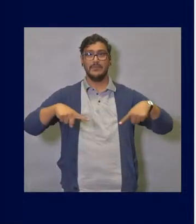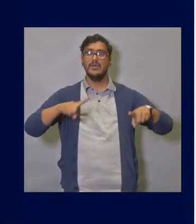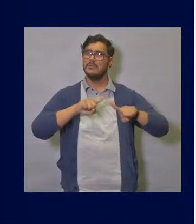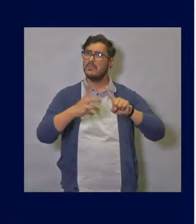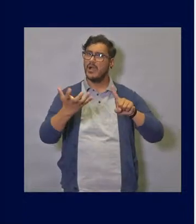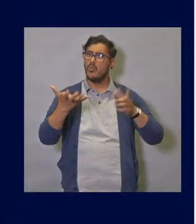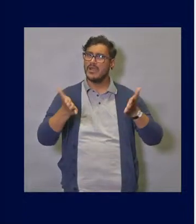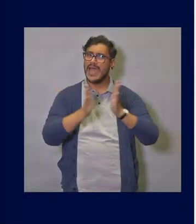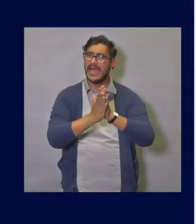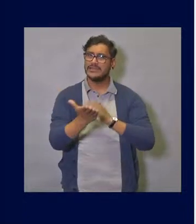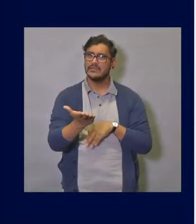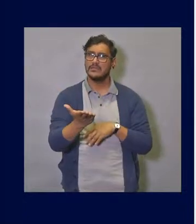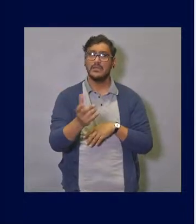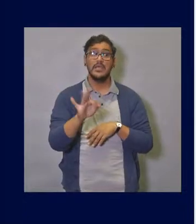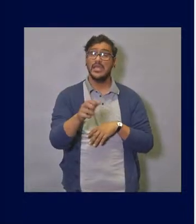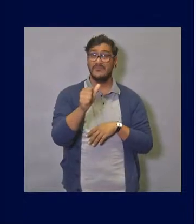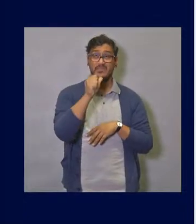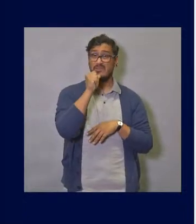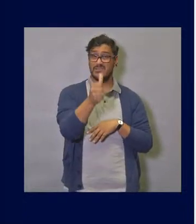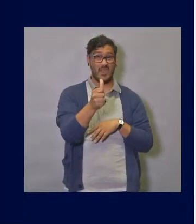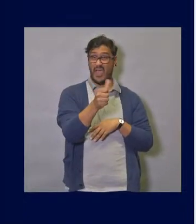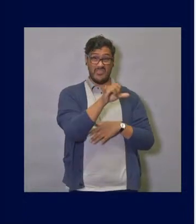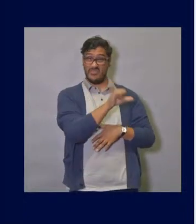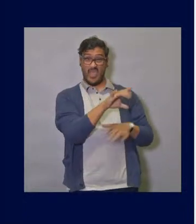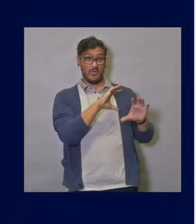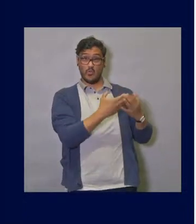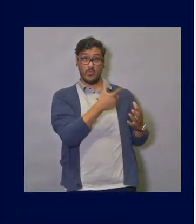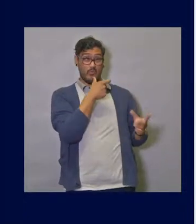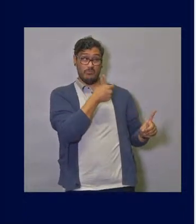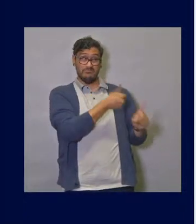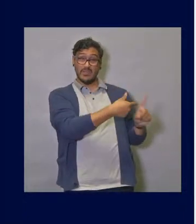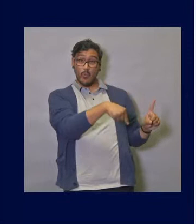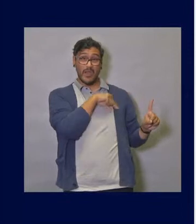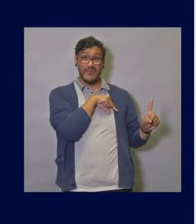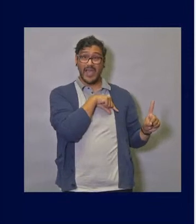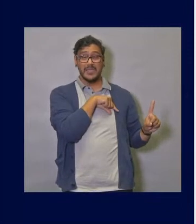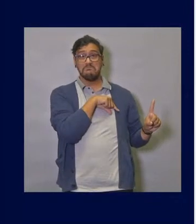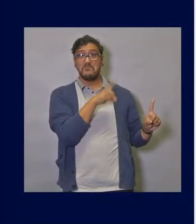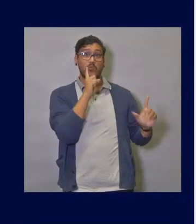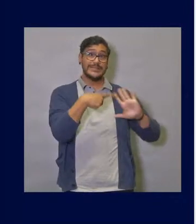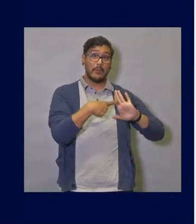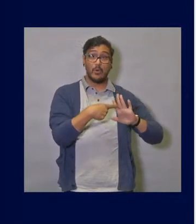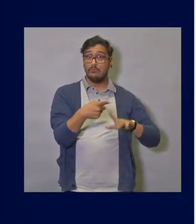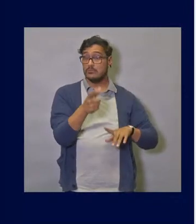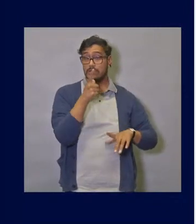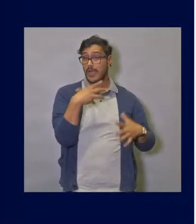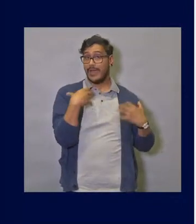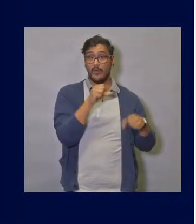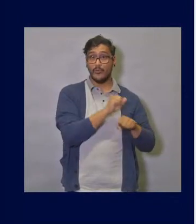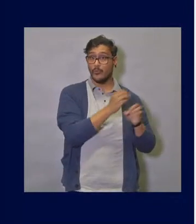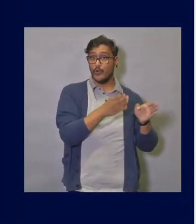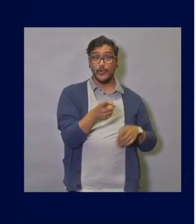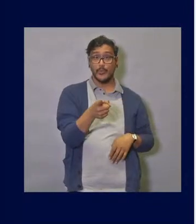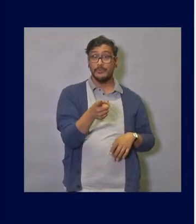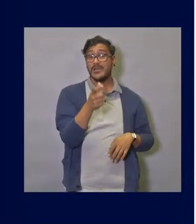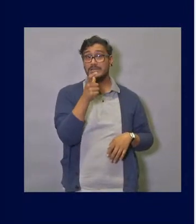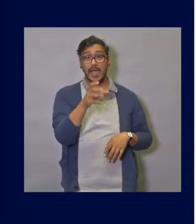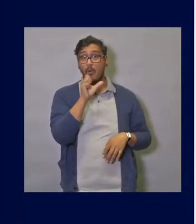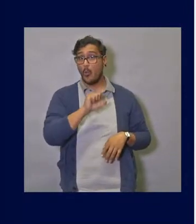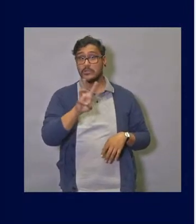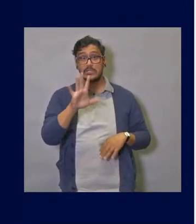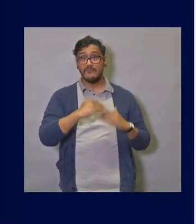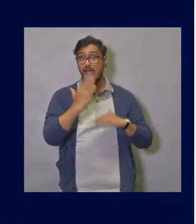ask, if you're not in one of the eligible groups, if you're not a healthcare worker, if you're not 65 and older, if you're